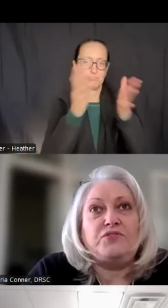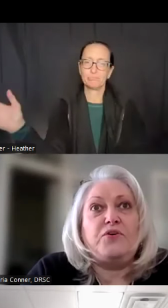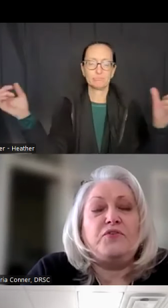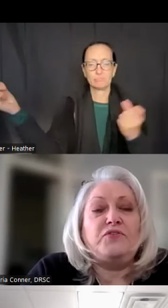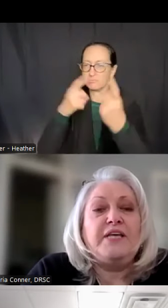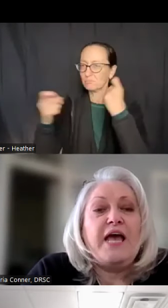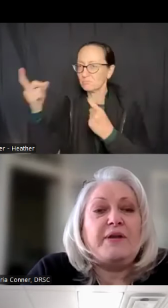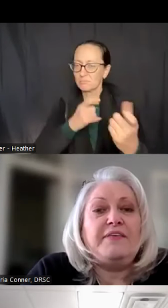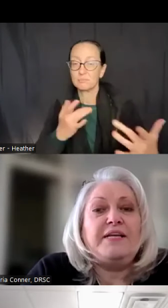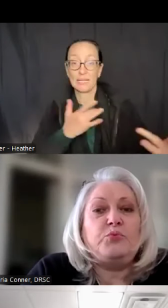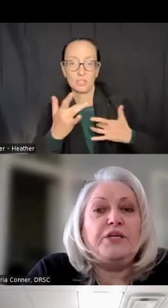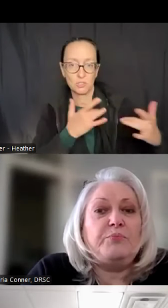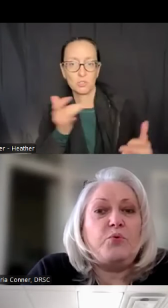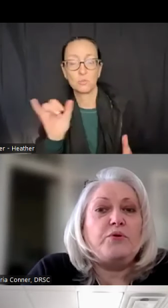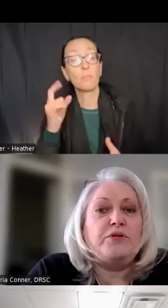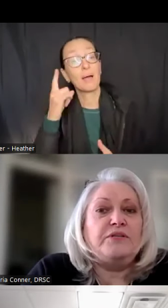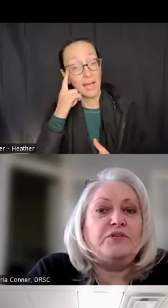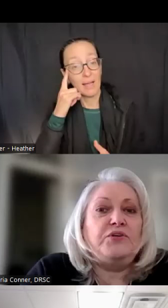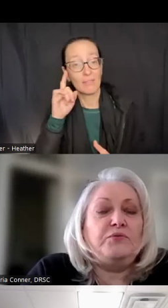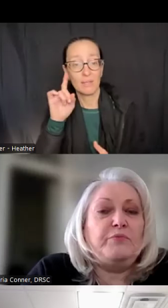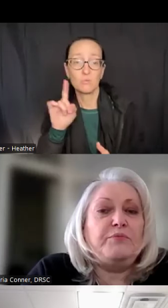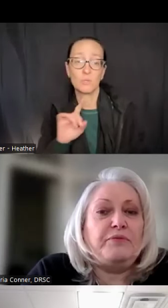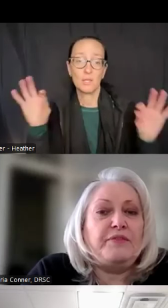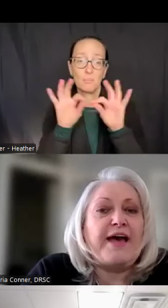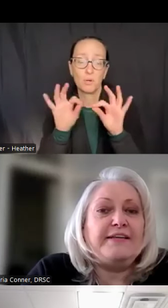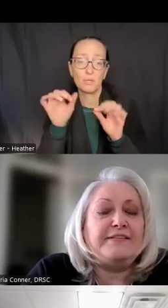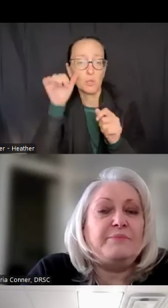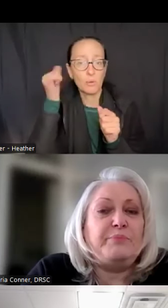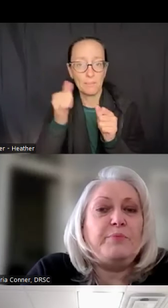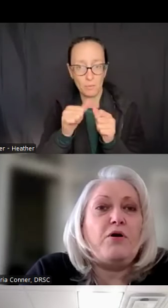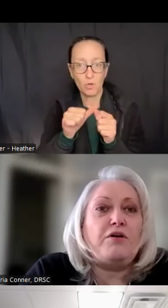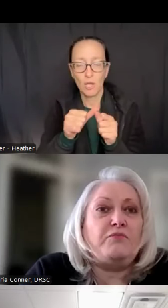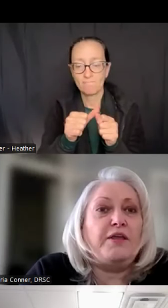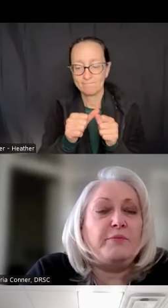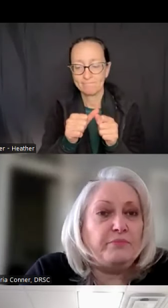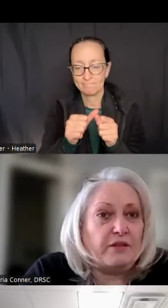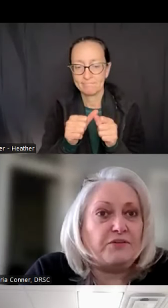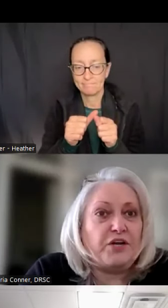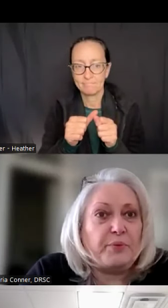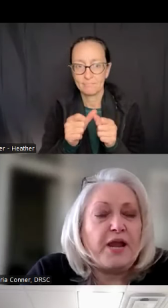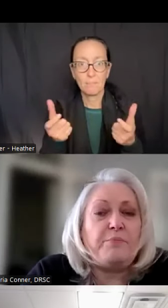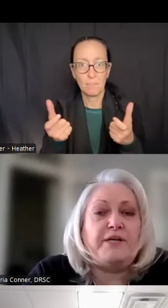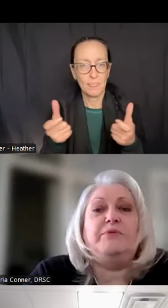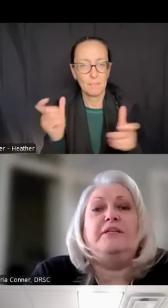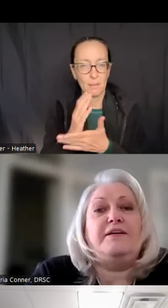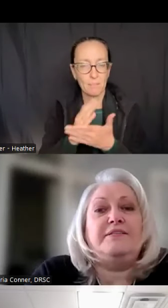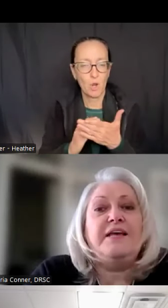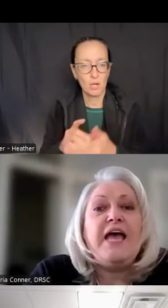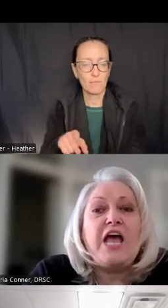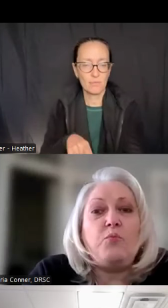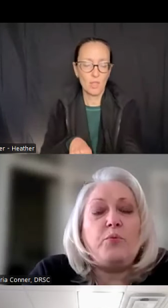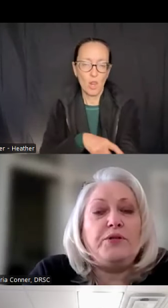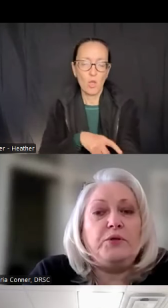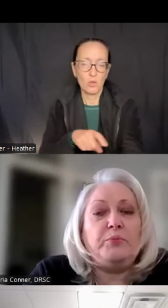of concerns. But I think it's really important to remember that is a big part of what the long-term care ombudsman